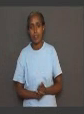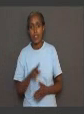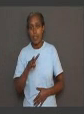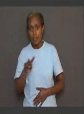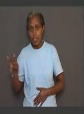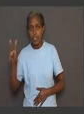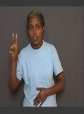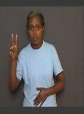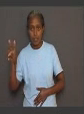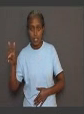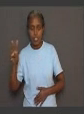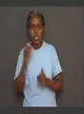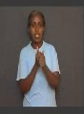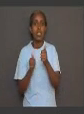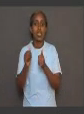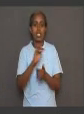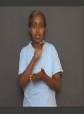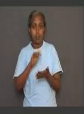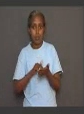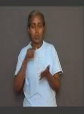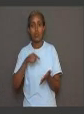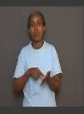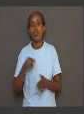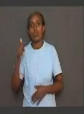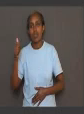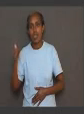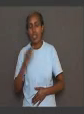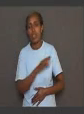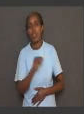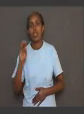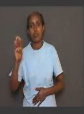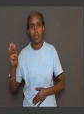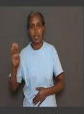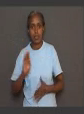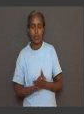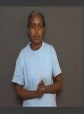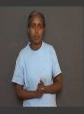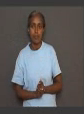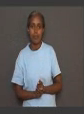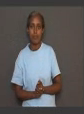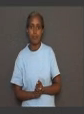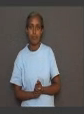Vector v runs between points A and B.